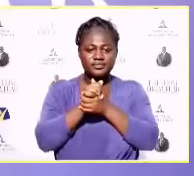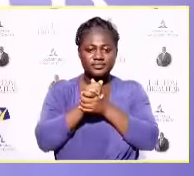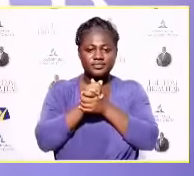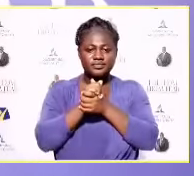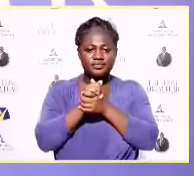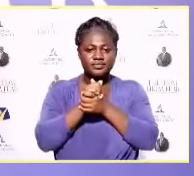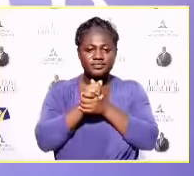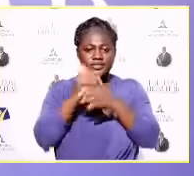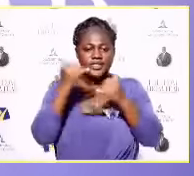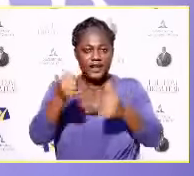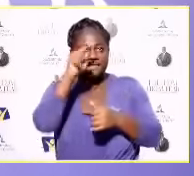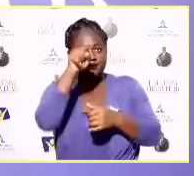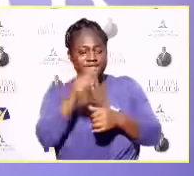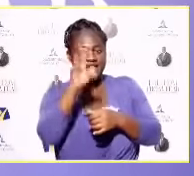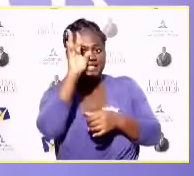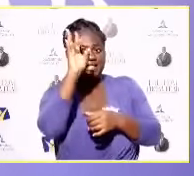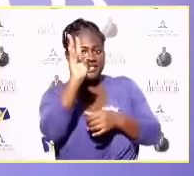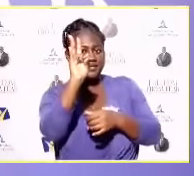Now let's go to verse 7.